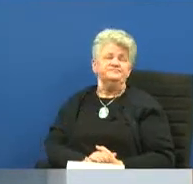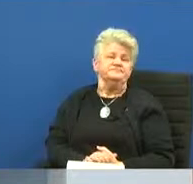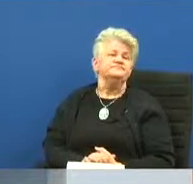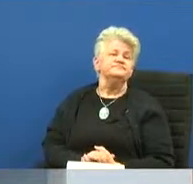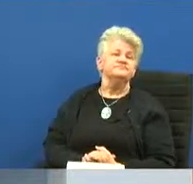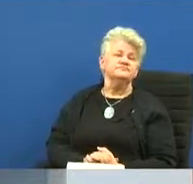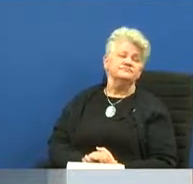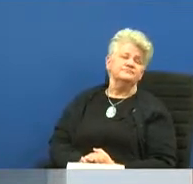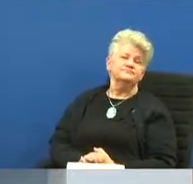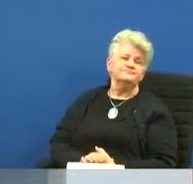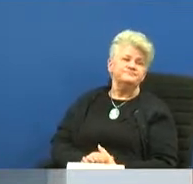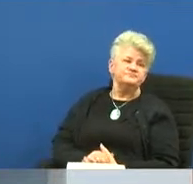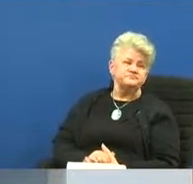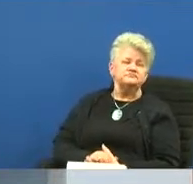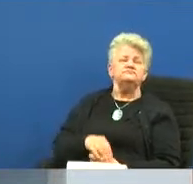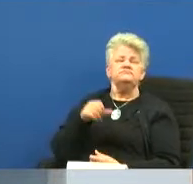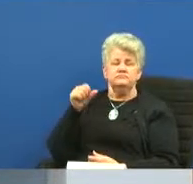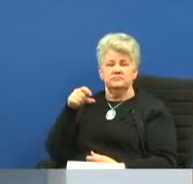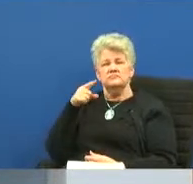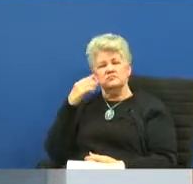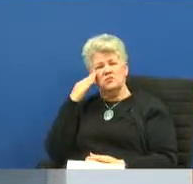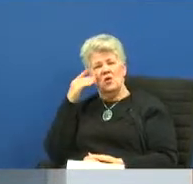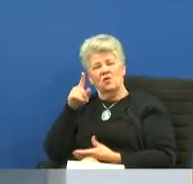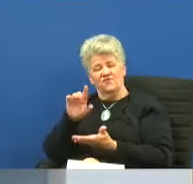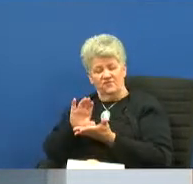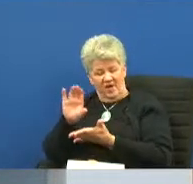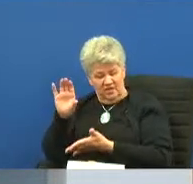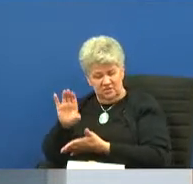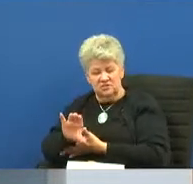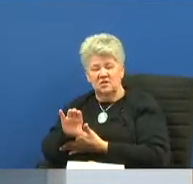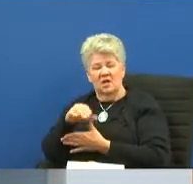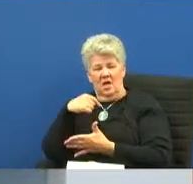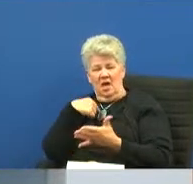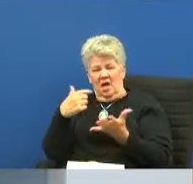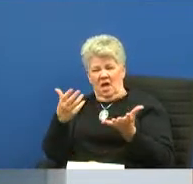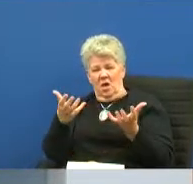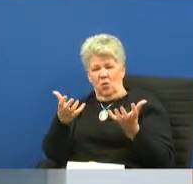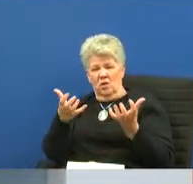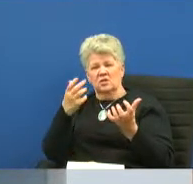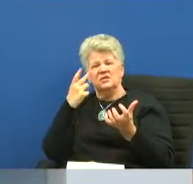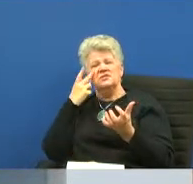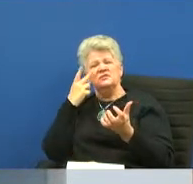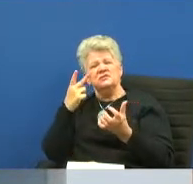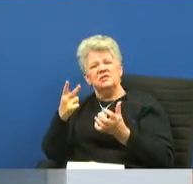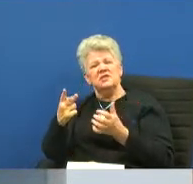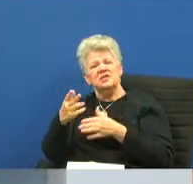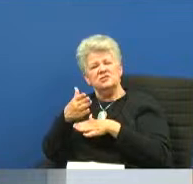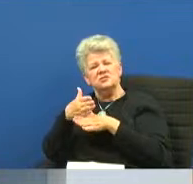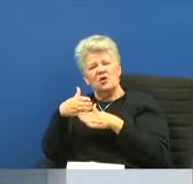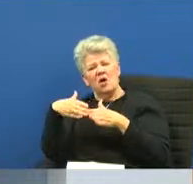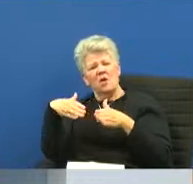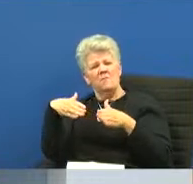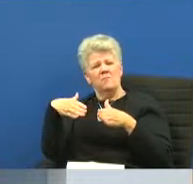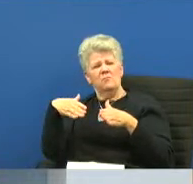again, and I know it's been said, y'all have invested a lot and everything. I would like to see before approving it, I'd like to see some of those